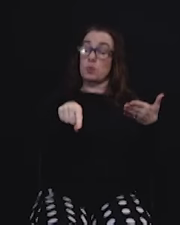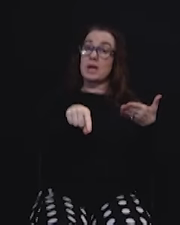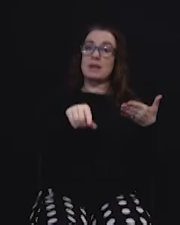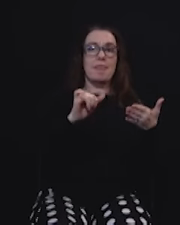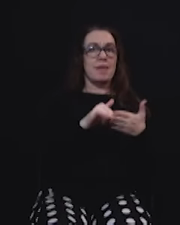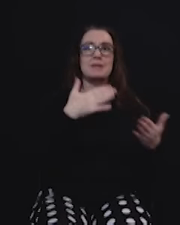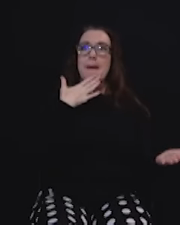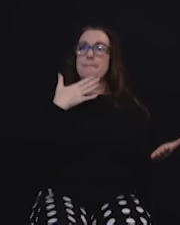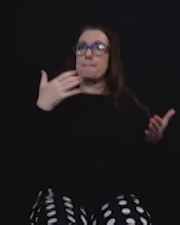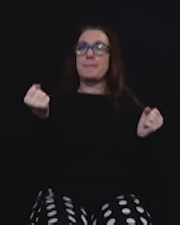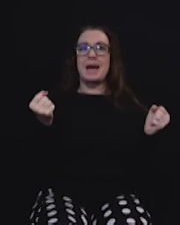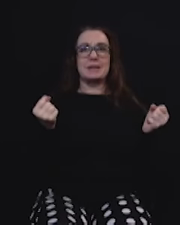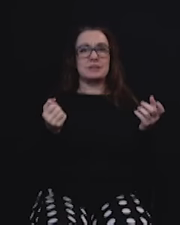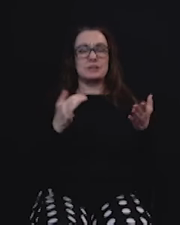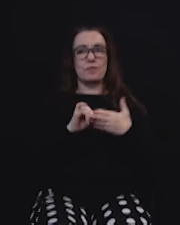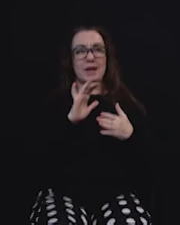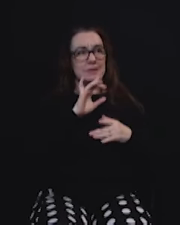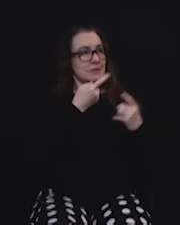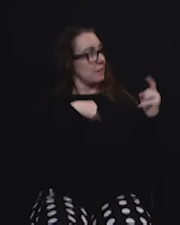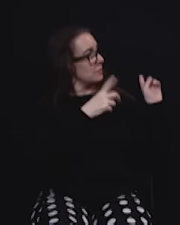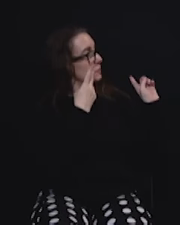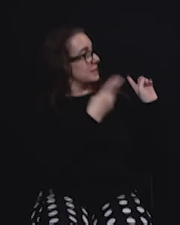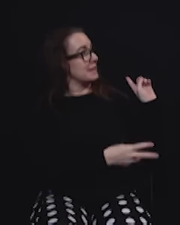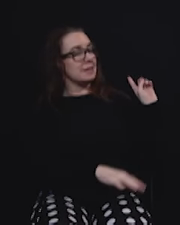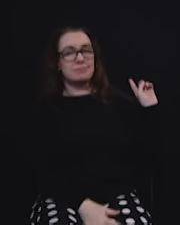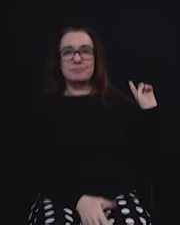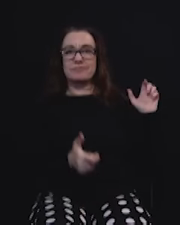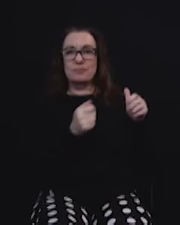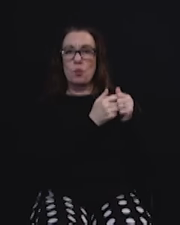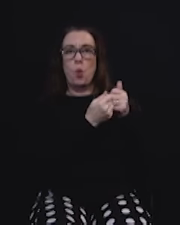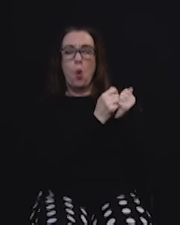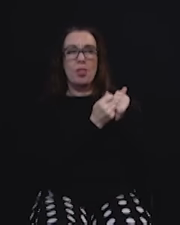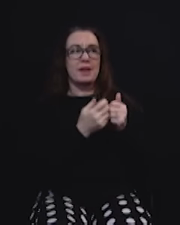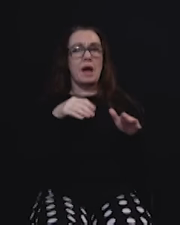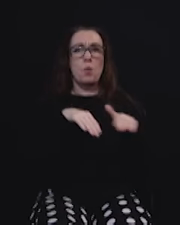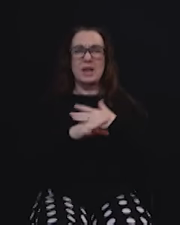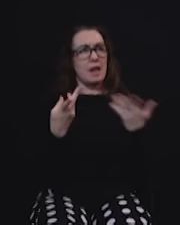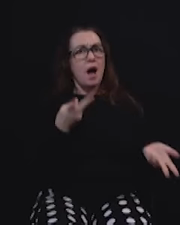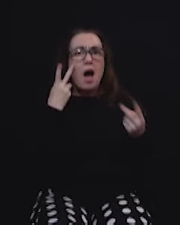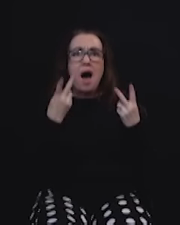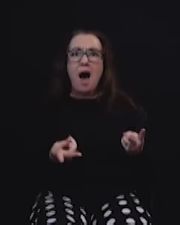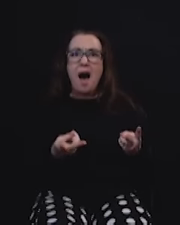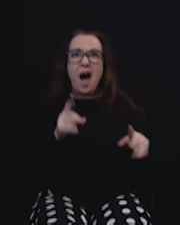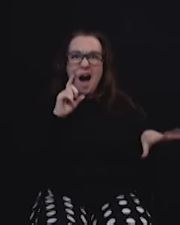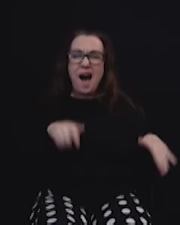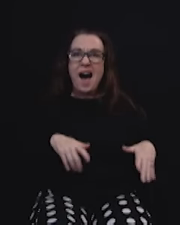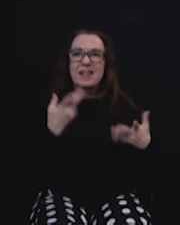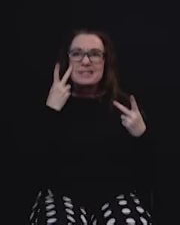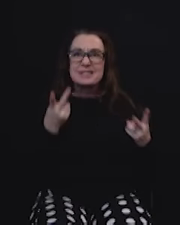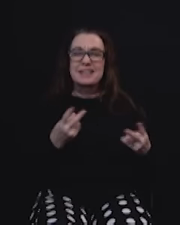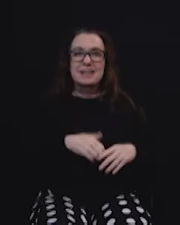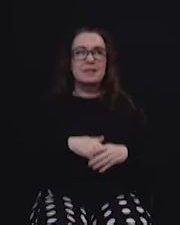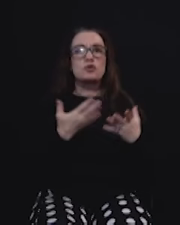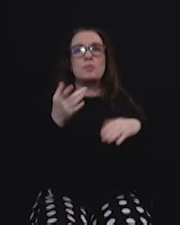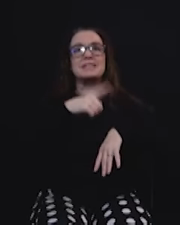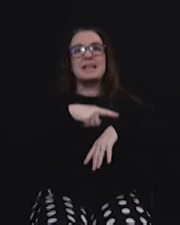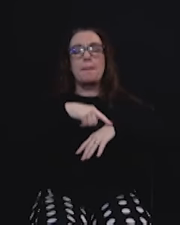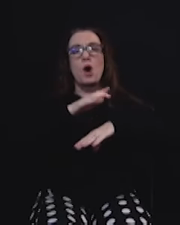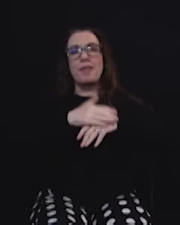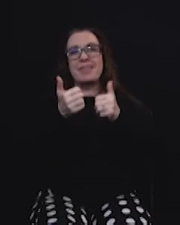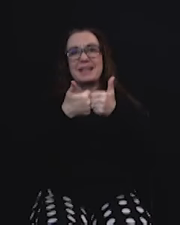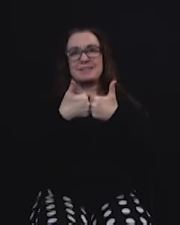best Nintendo Switch controller I've ever seen up there. My boys walked in and said, "Man, check that out." They spend too much time on one of those